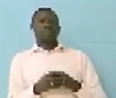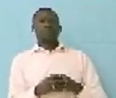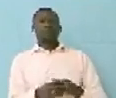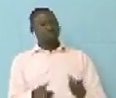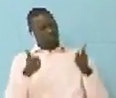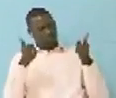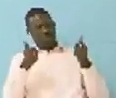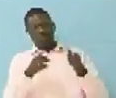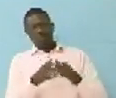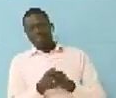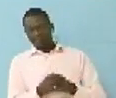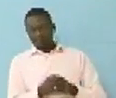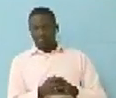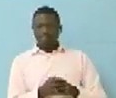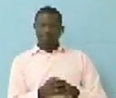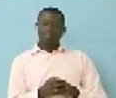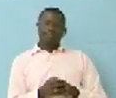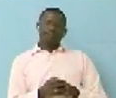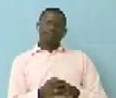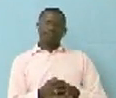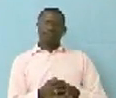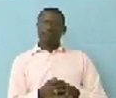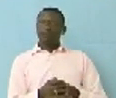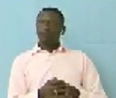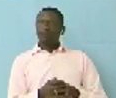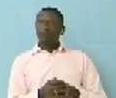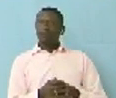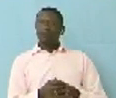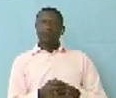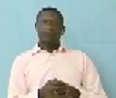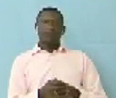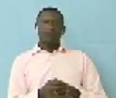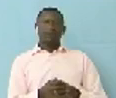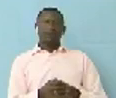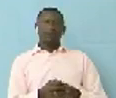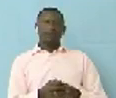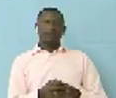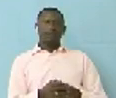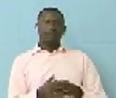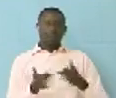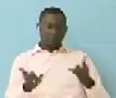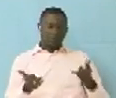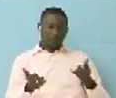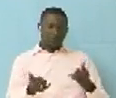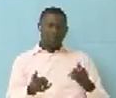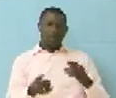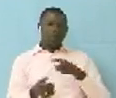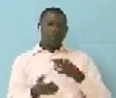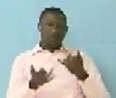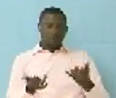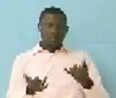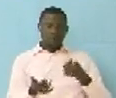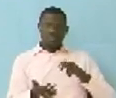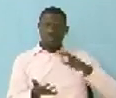Good. Prayer. So in essence, we've just